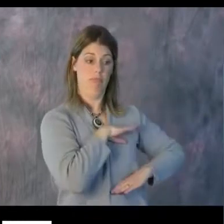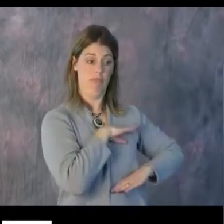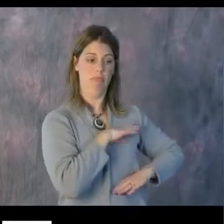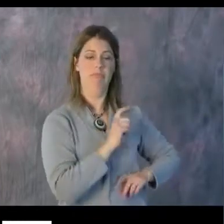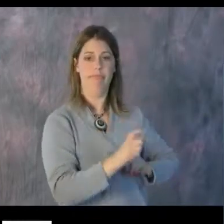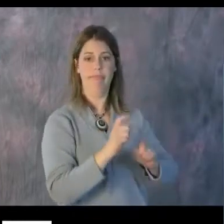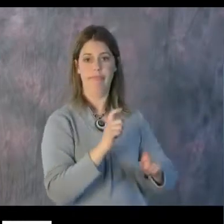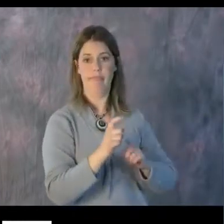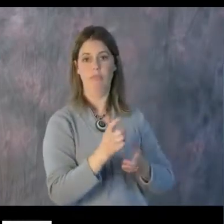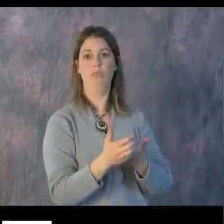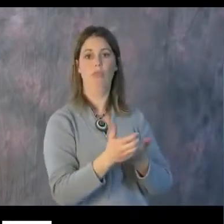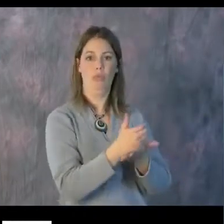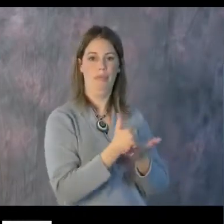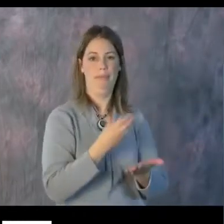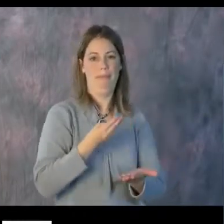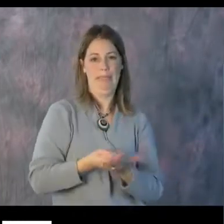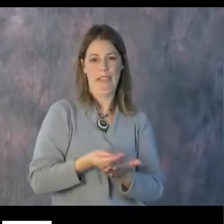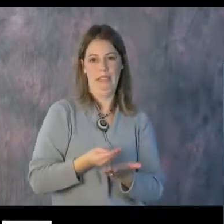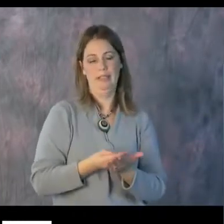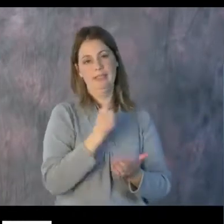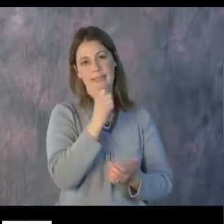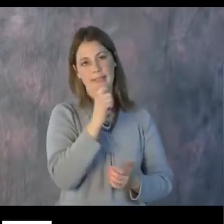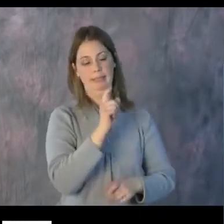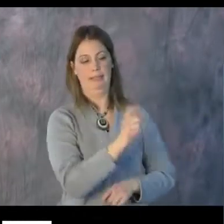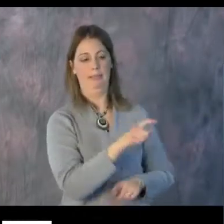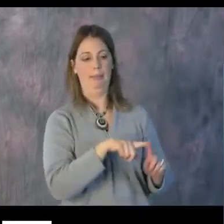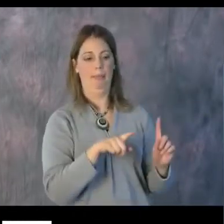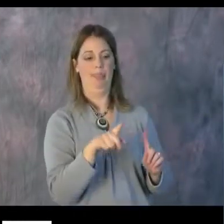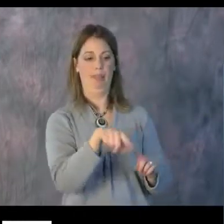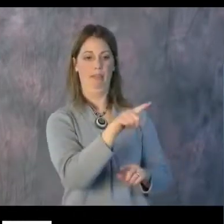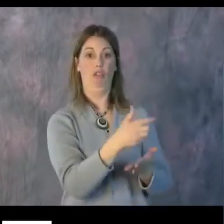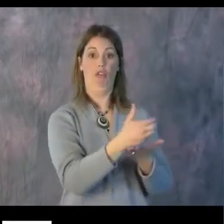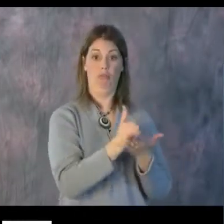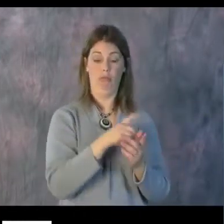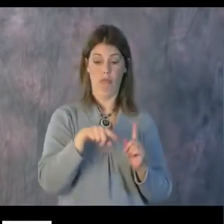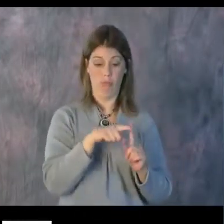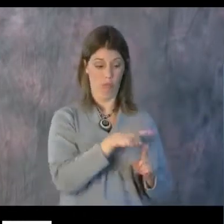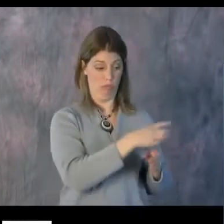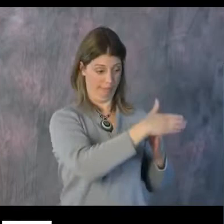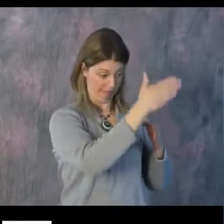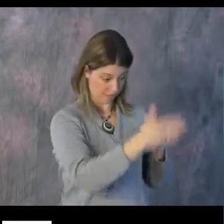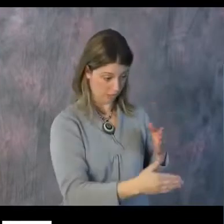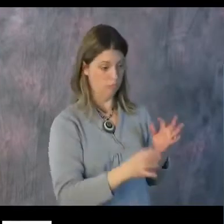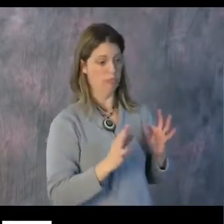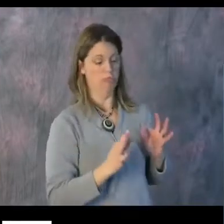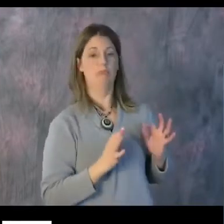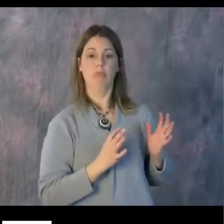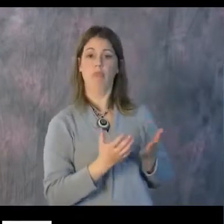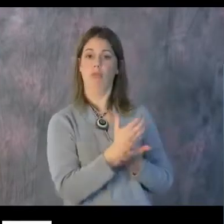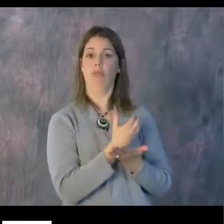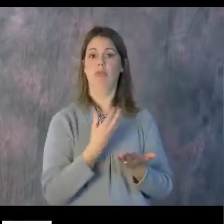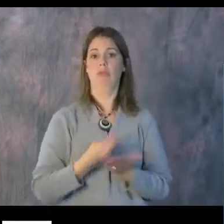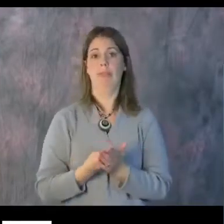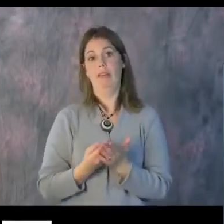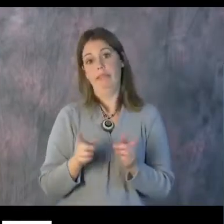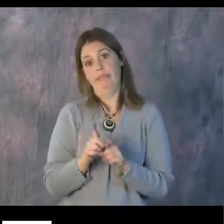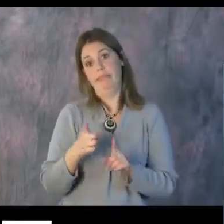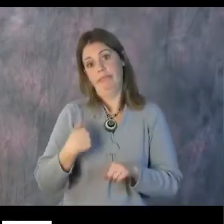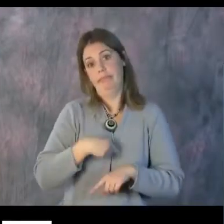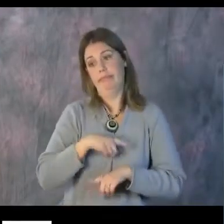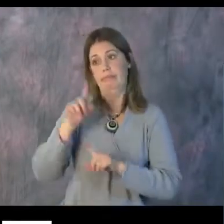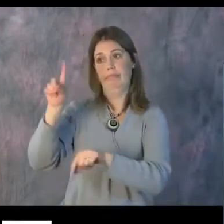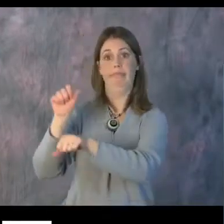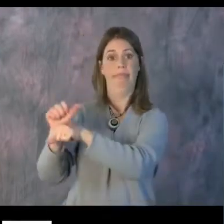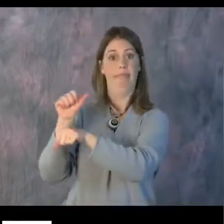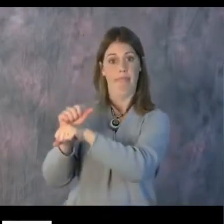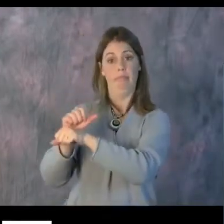money. Not that it's being given to them, but once they finish what is expected of them, then they would earn money for